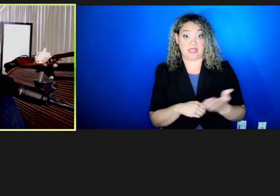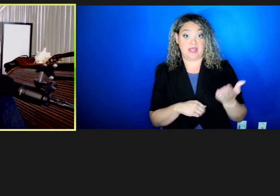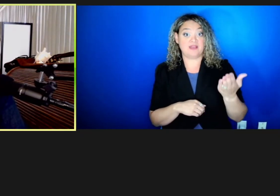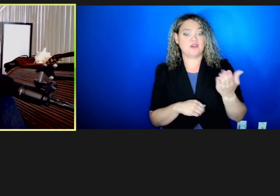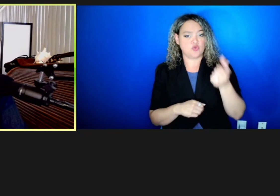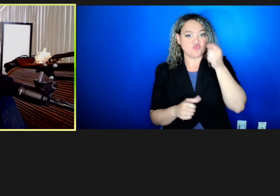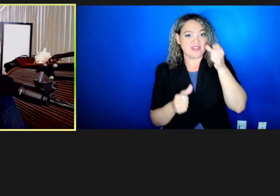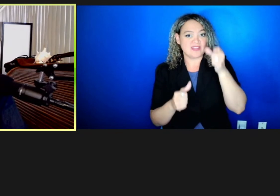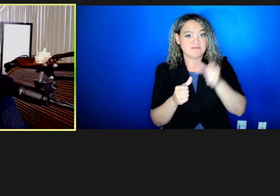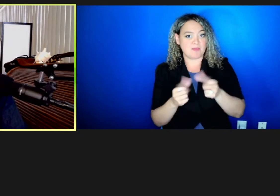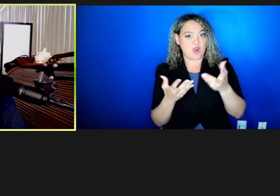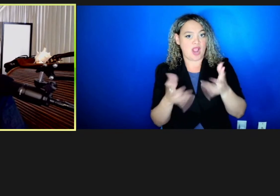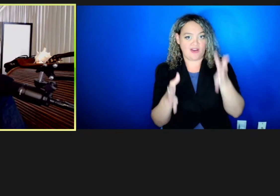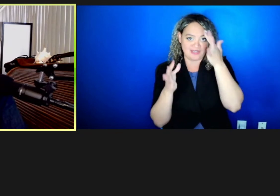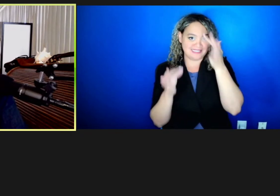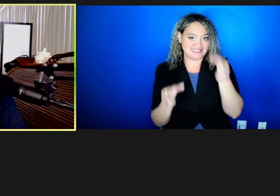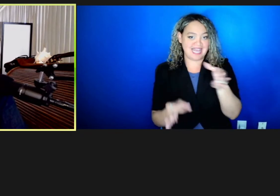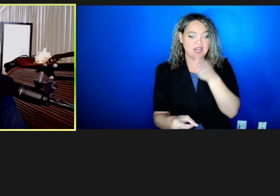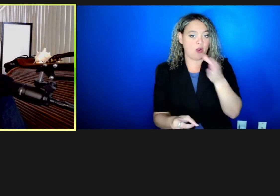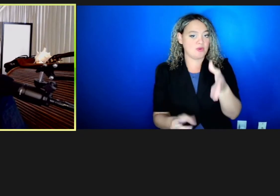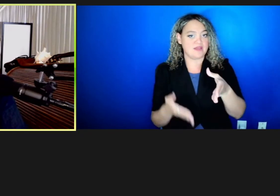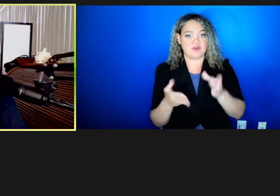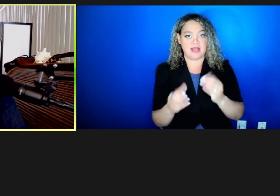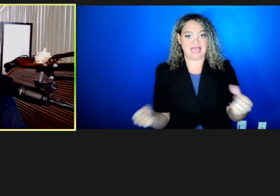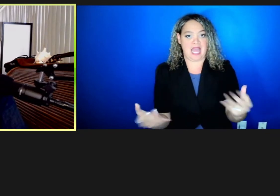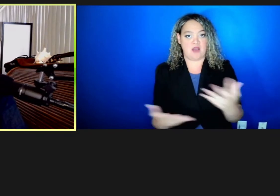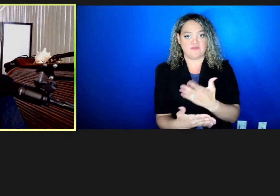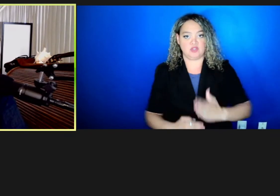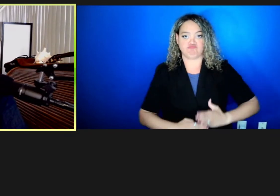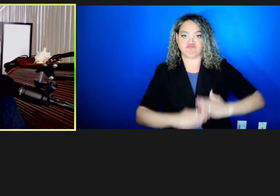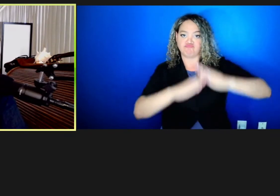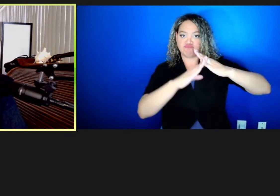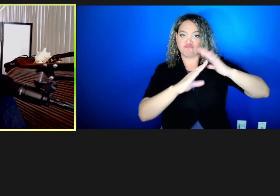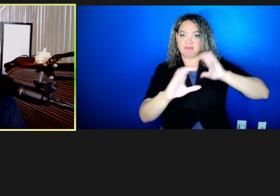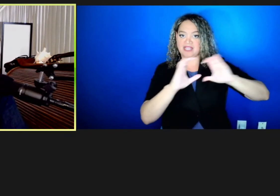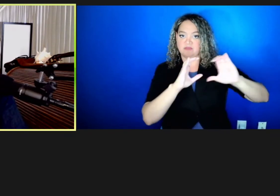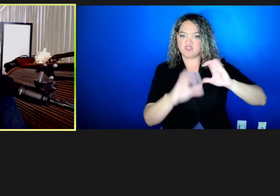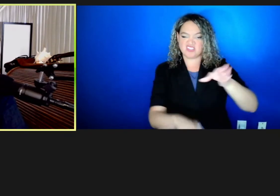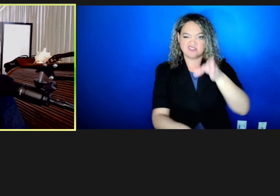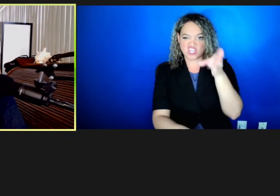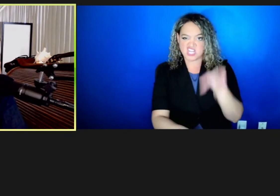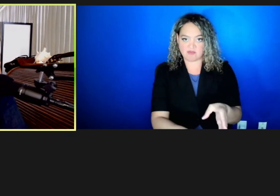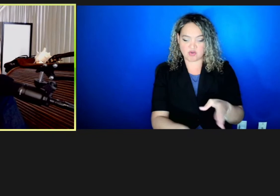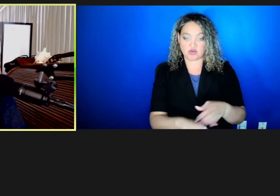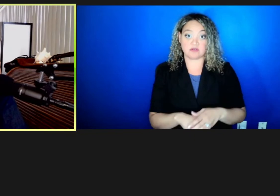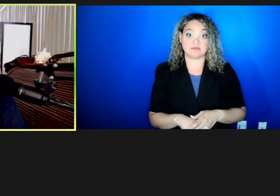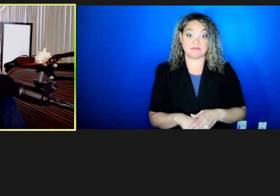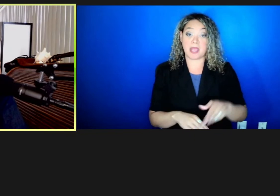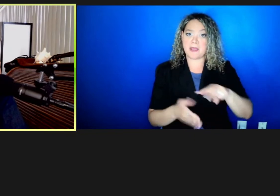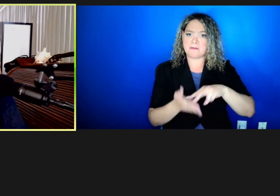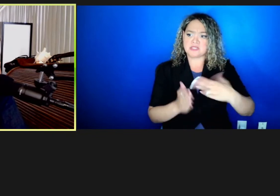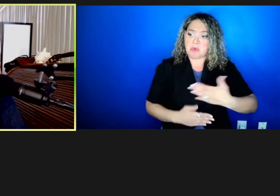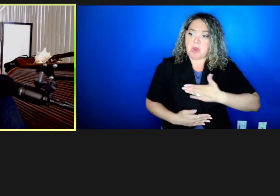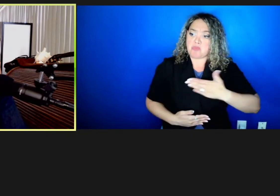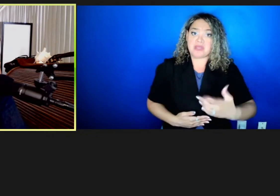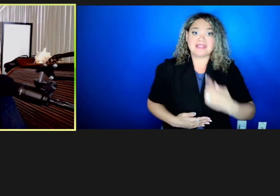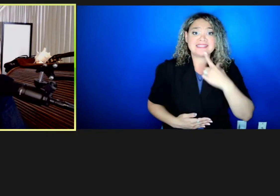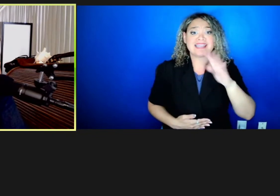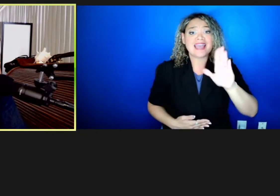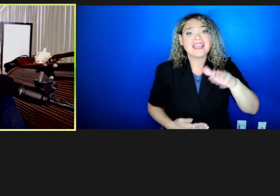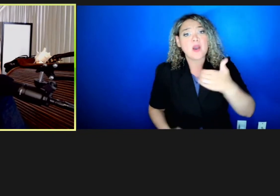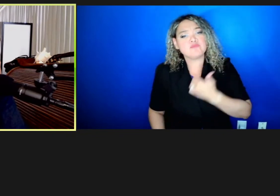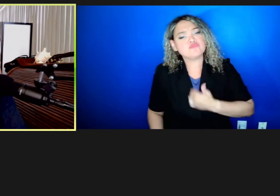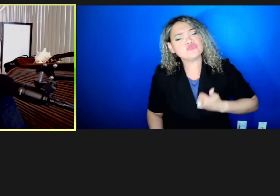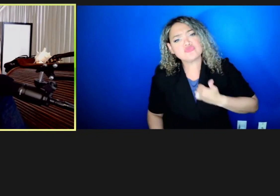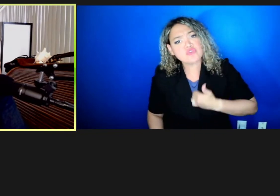again let my fear block any communication with another. That led to my willingness to say, "I'm sorry,